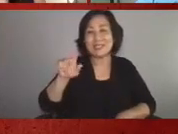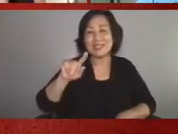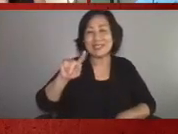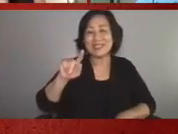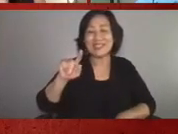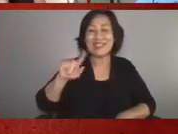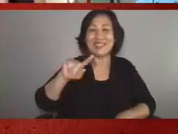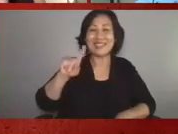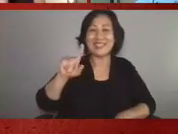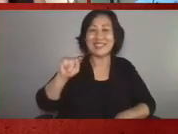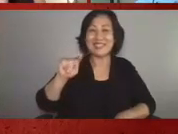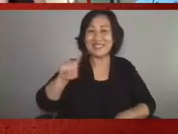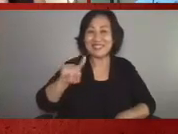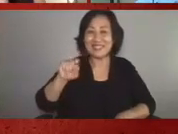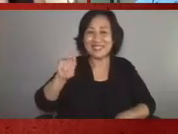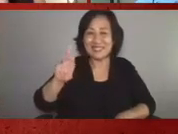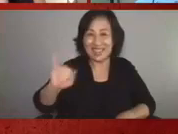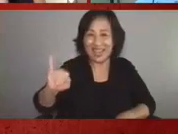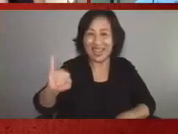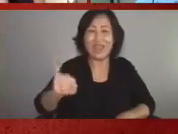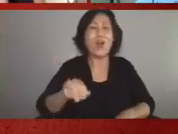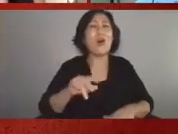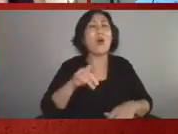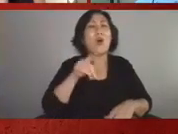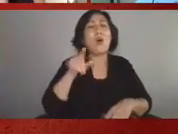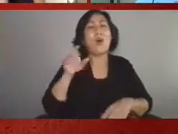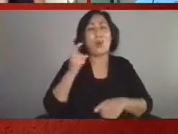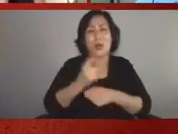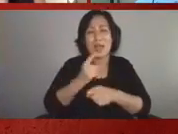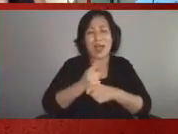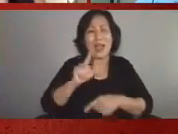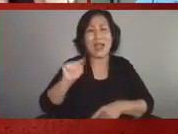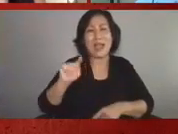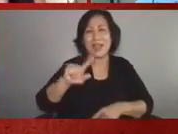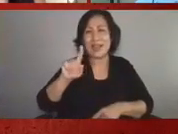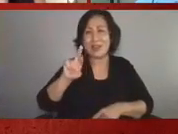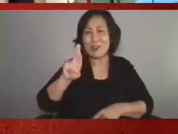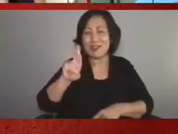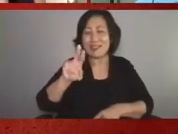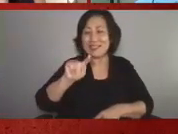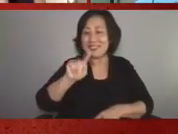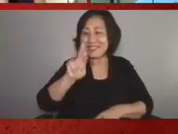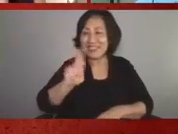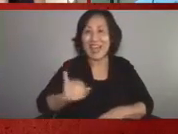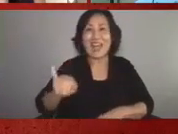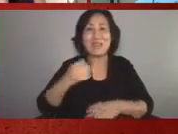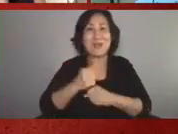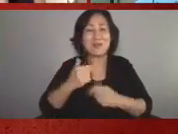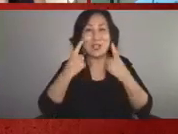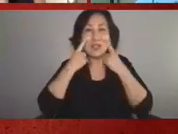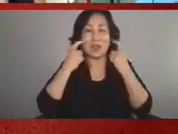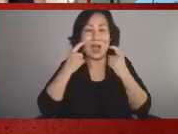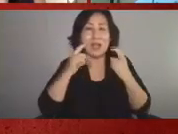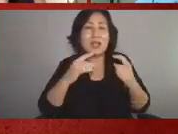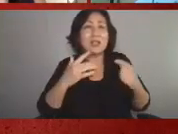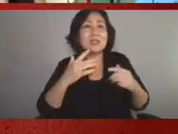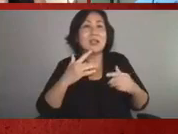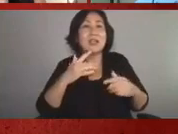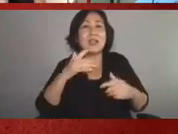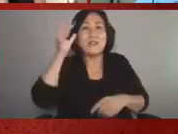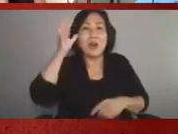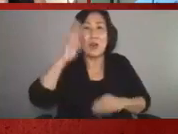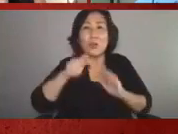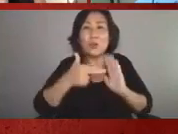me cry. Yeah. He made me cry. Yeah. He did all those emotional parts. You know, I must